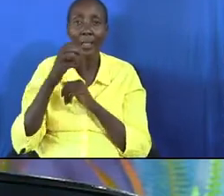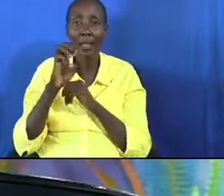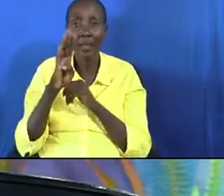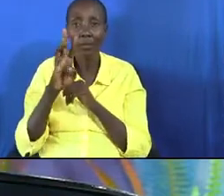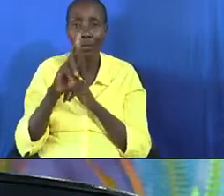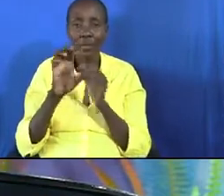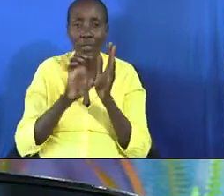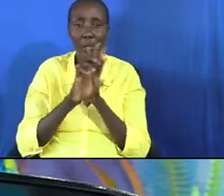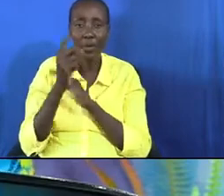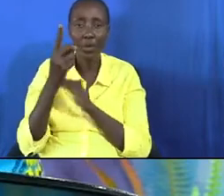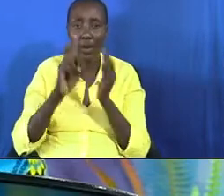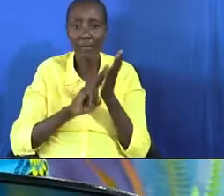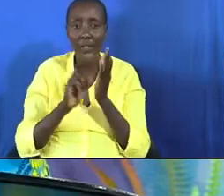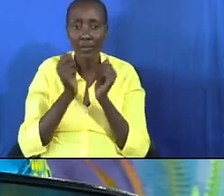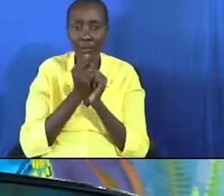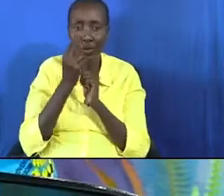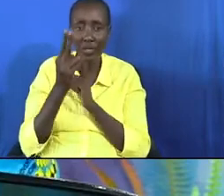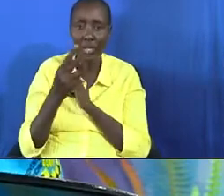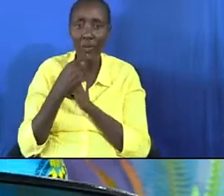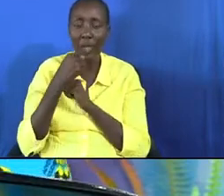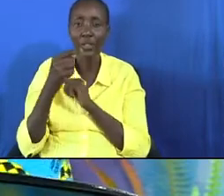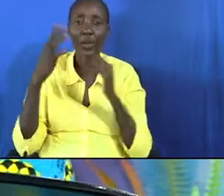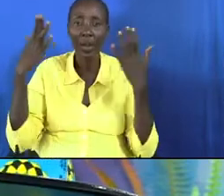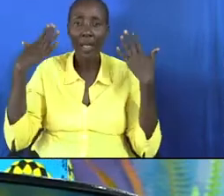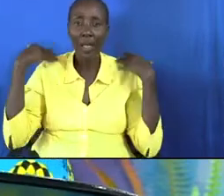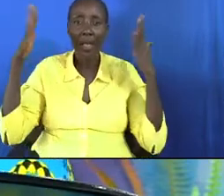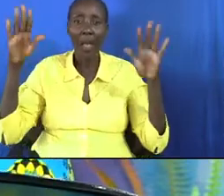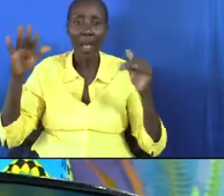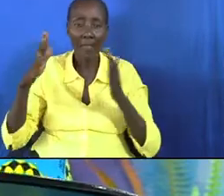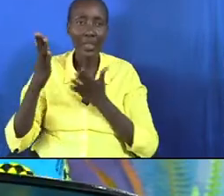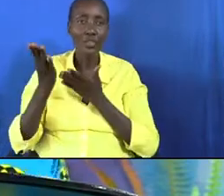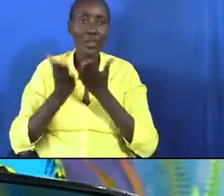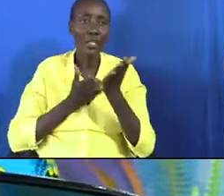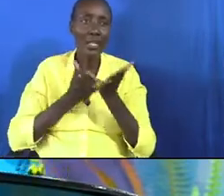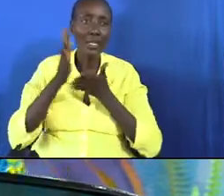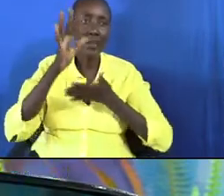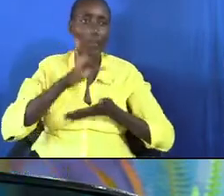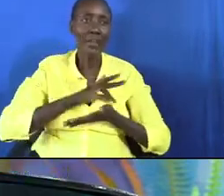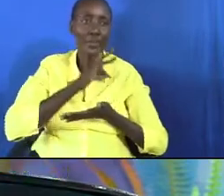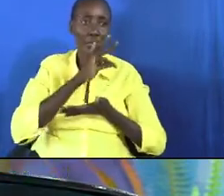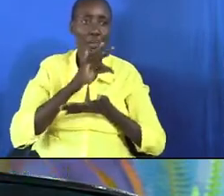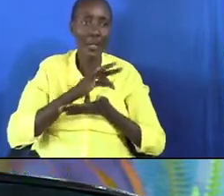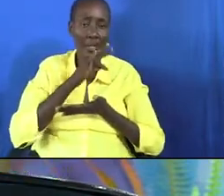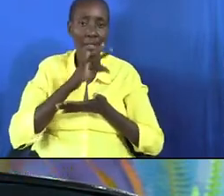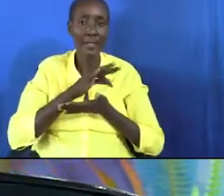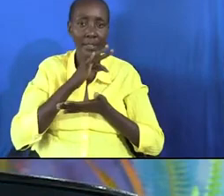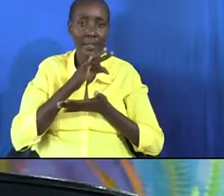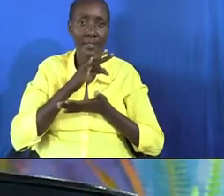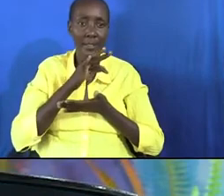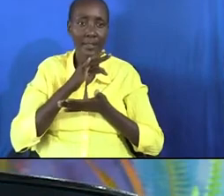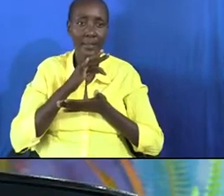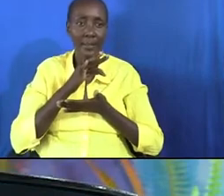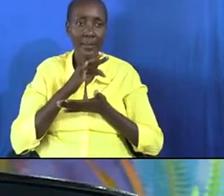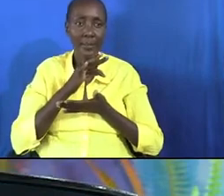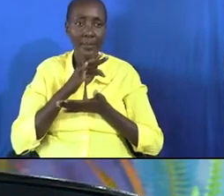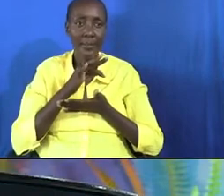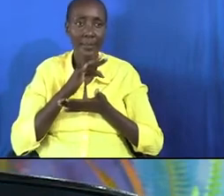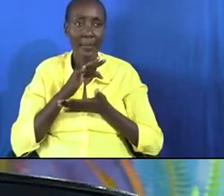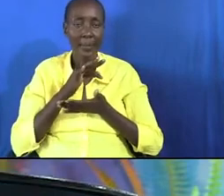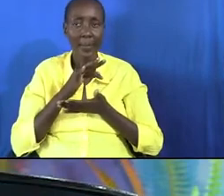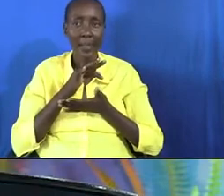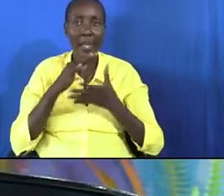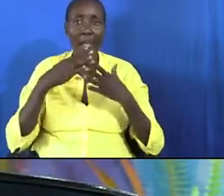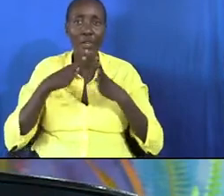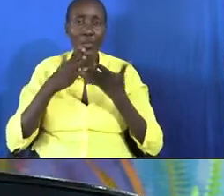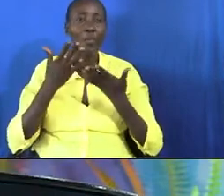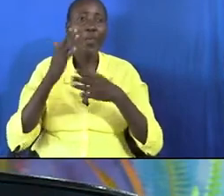verse 14, we are told the angels are ministering spirits ministering to those